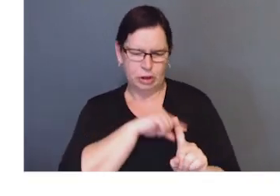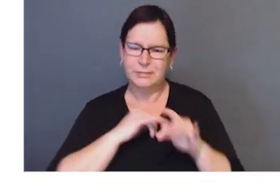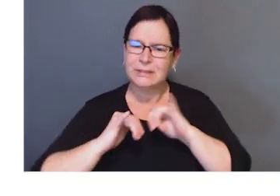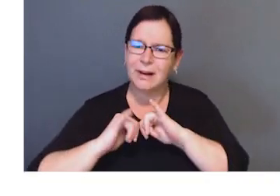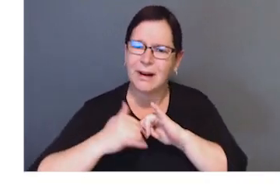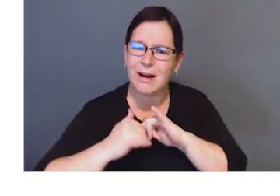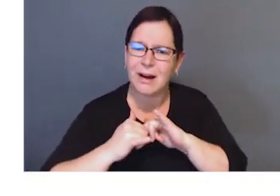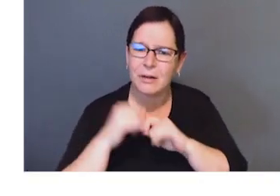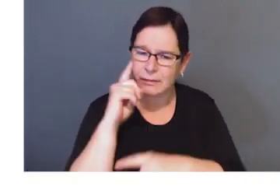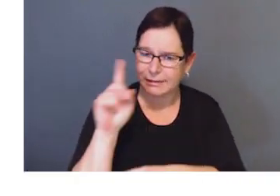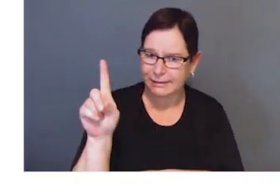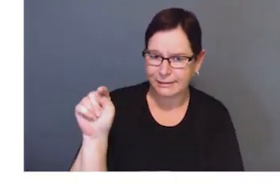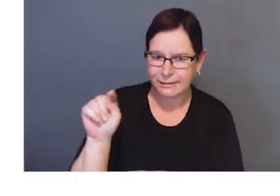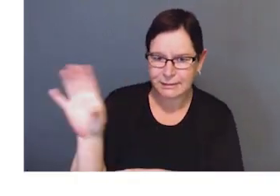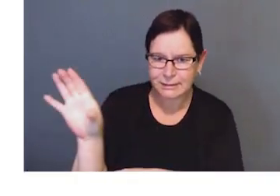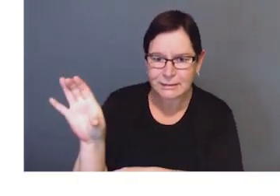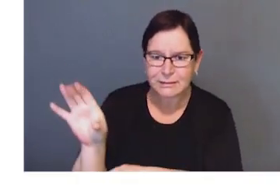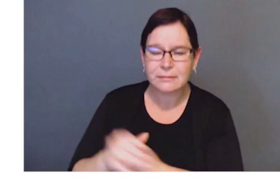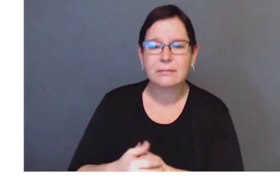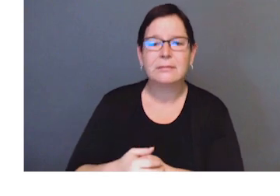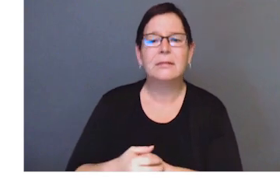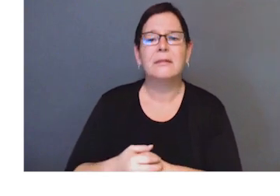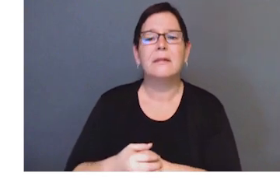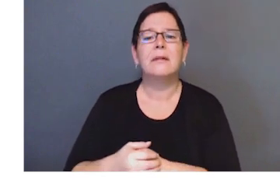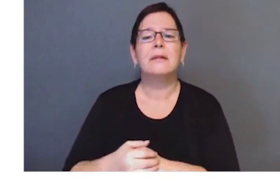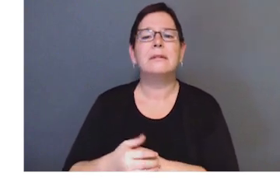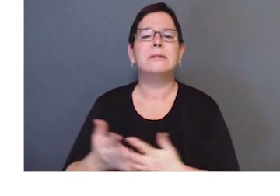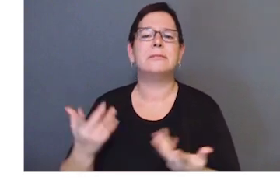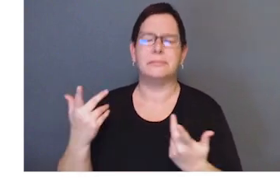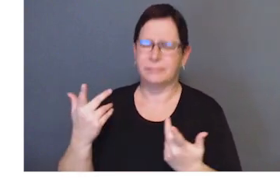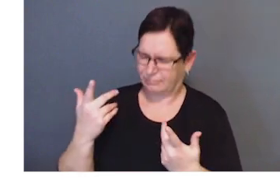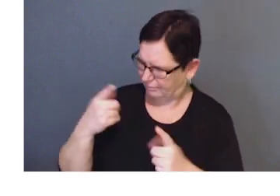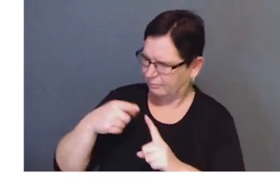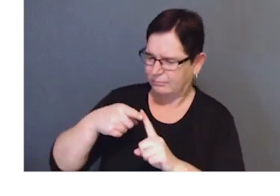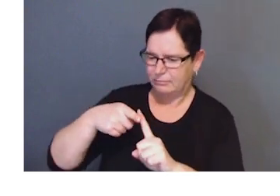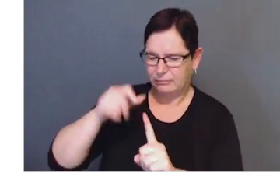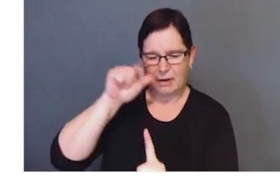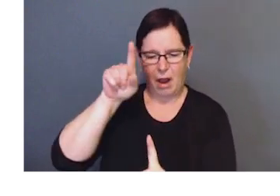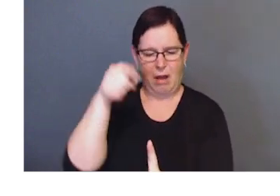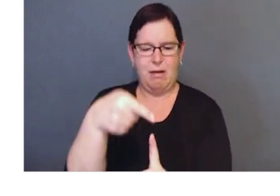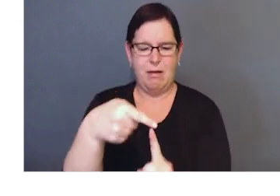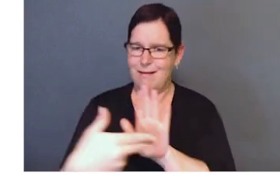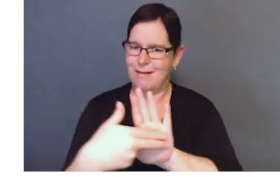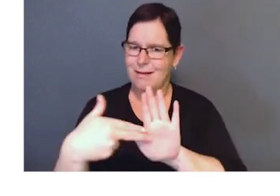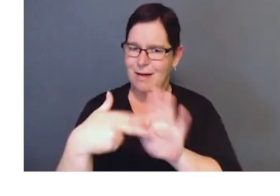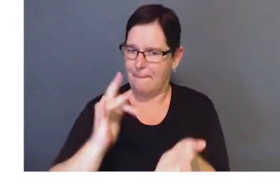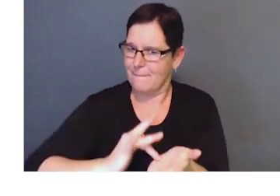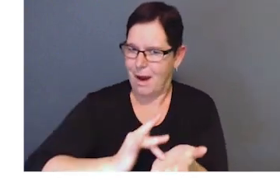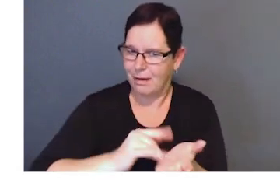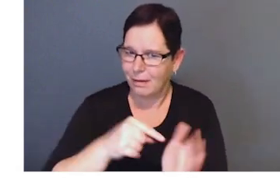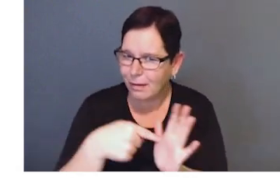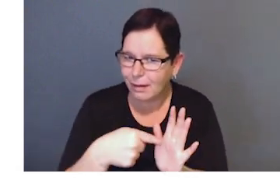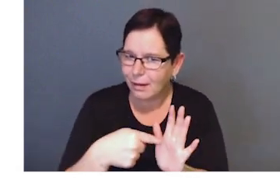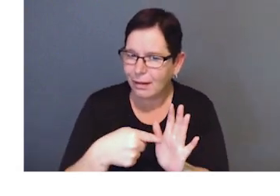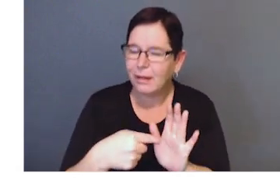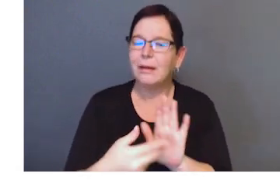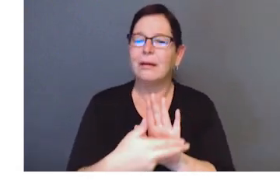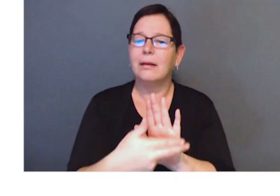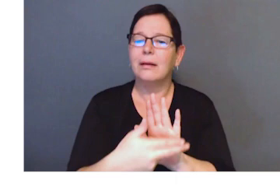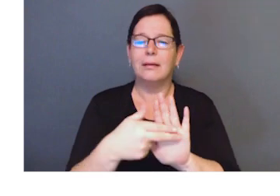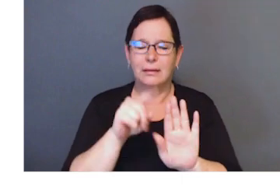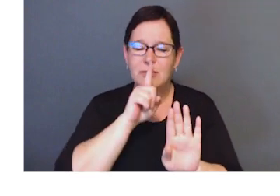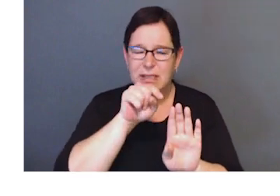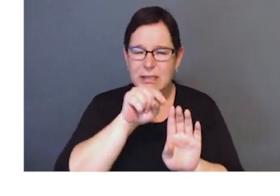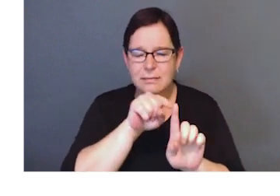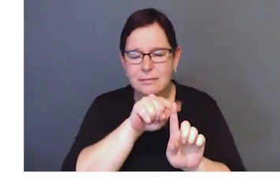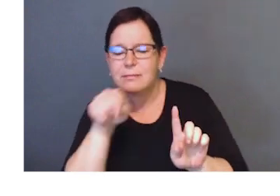the medical condition itself, but rather on the effects of a particular impairment on the individual's ability